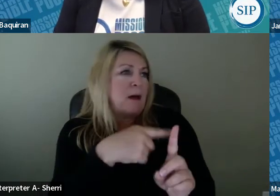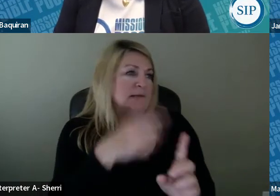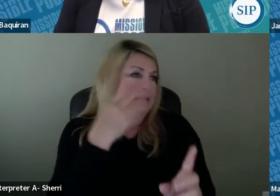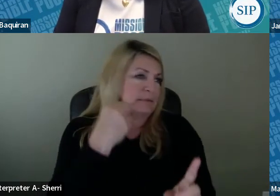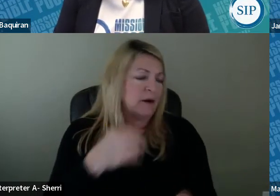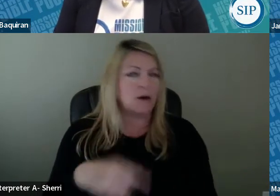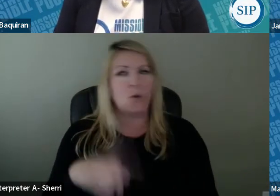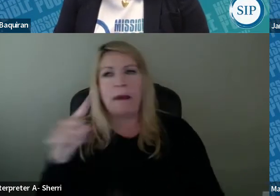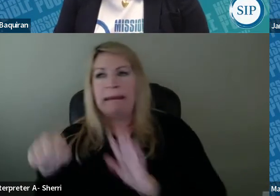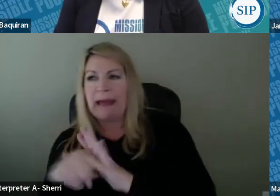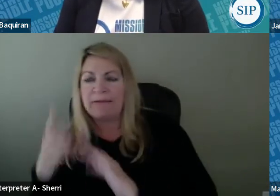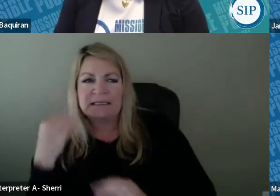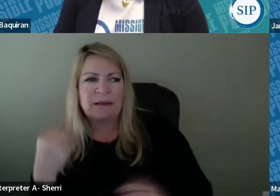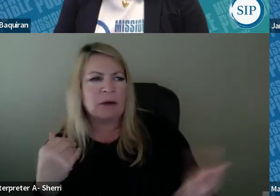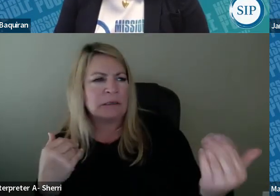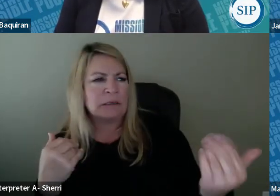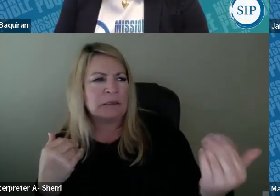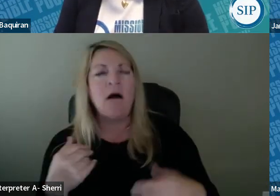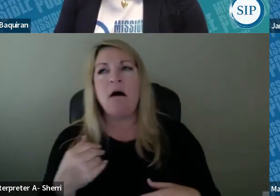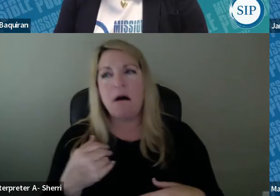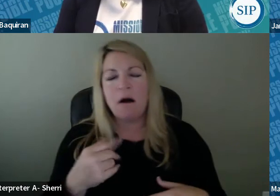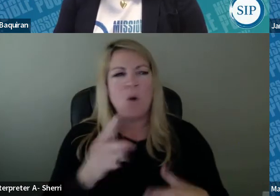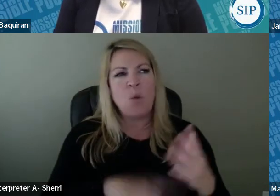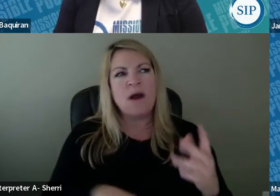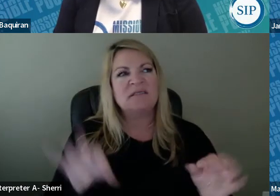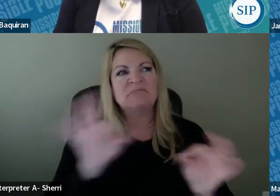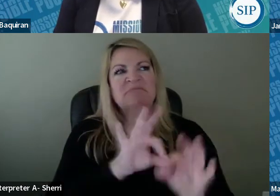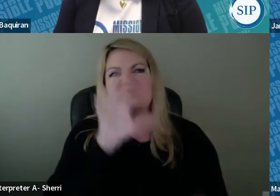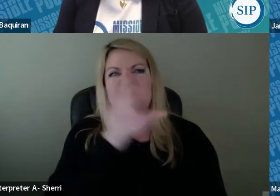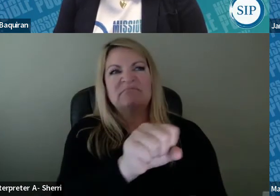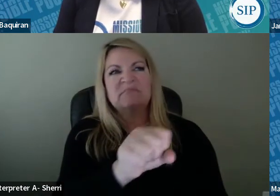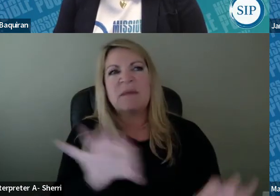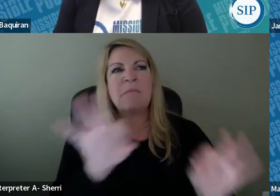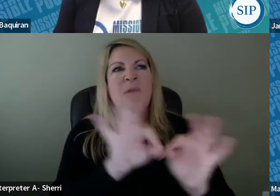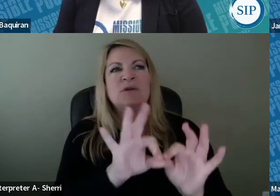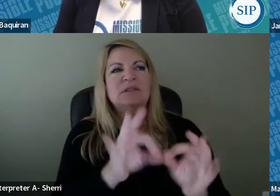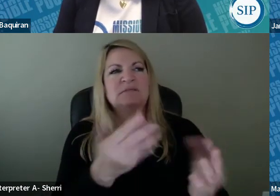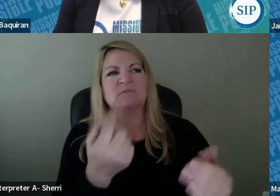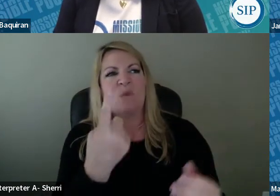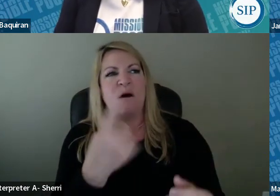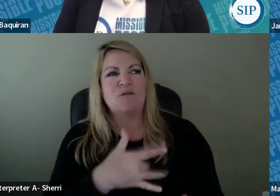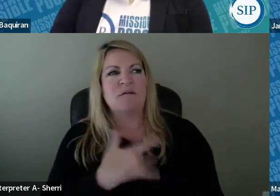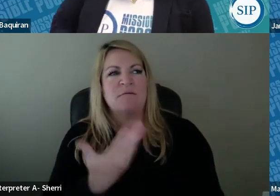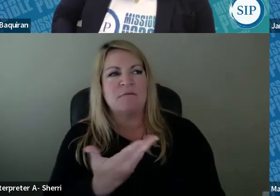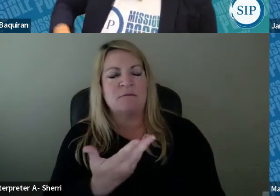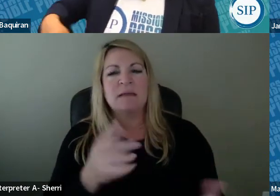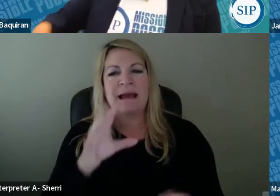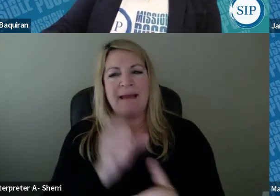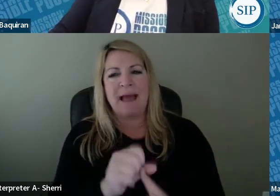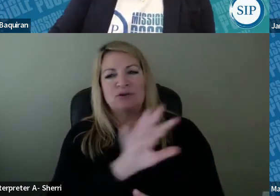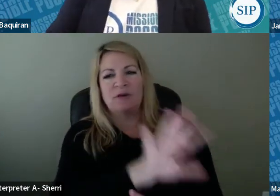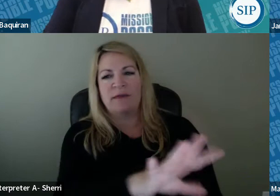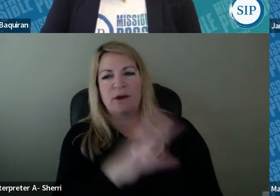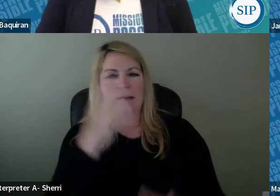one negative? What stands out to you the most? So that you're really trying to capture what the user experience